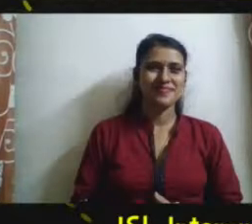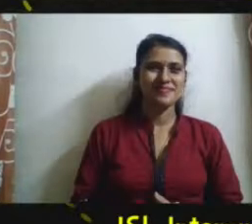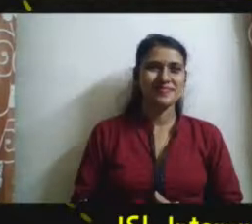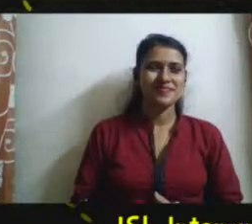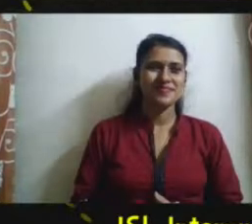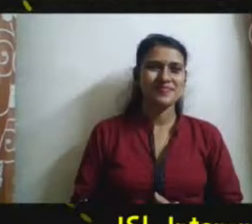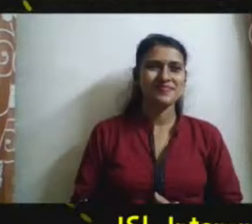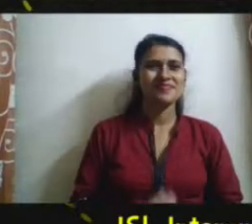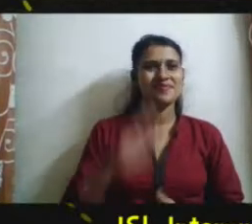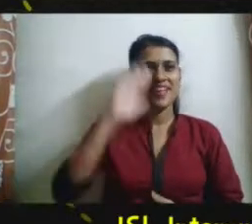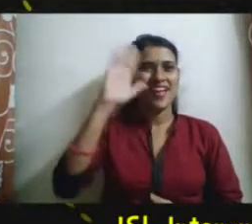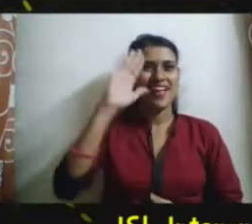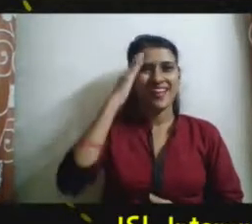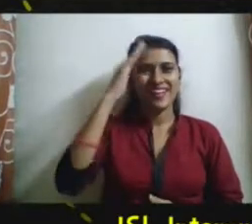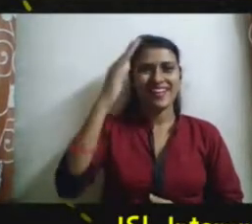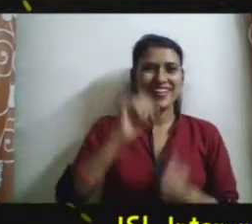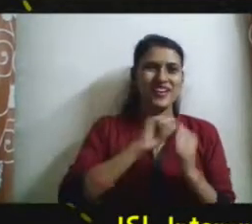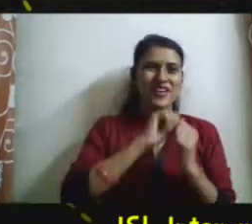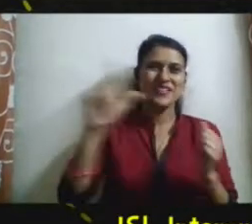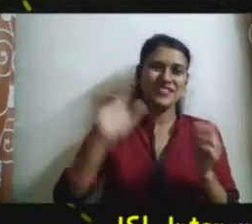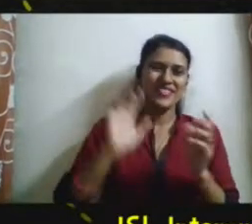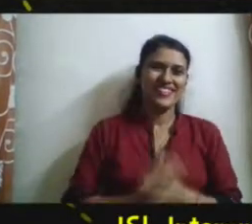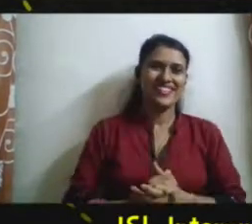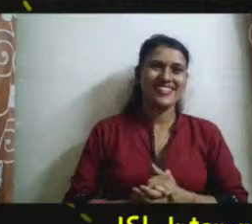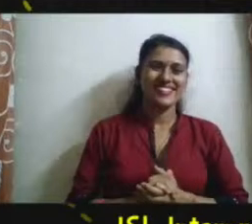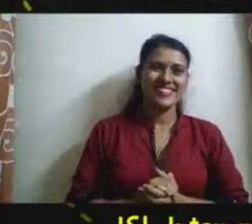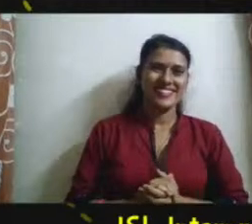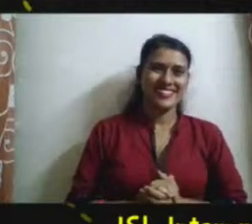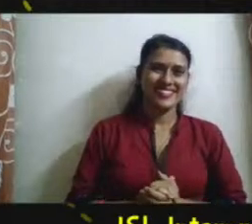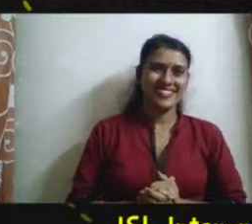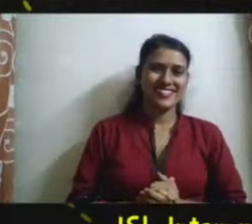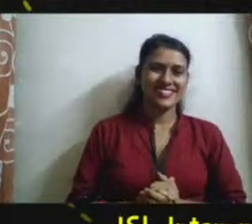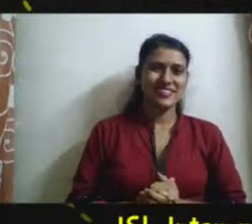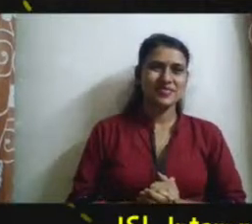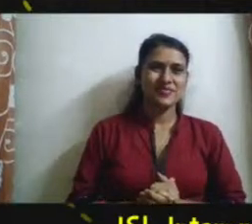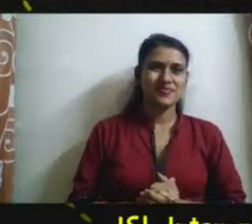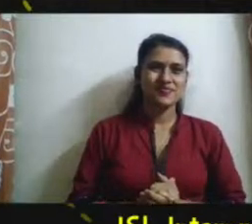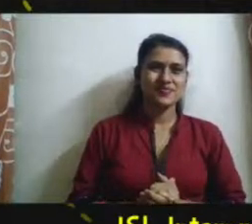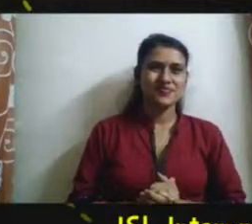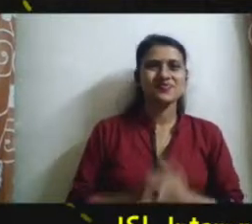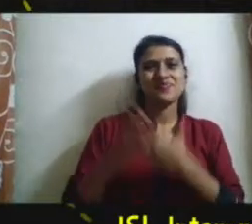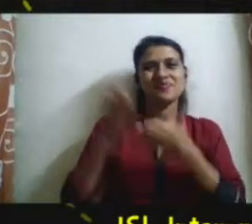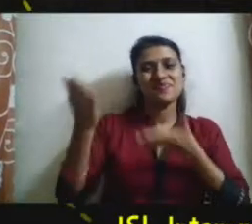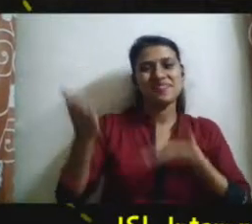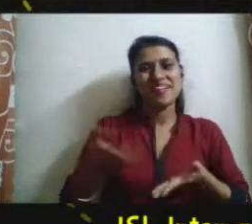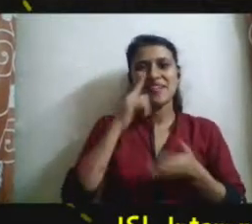Hi, everybody. Gosh. So, welcome to Shubhaji.